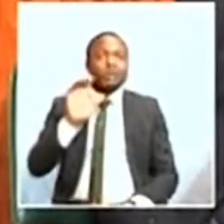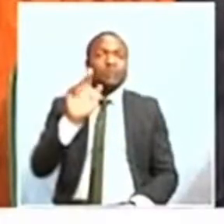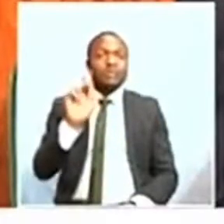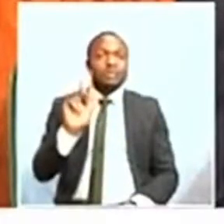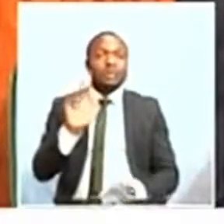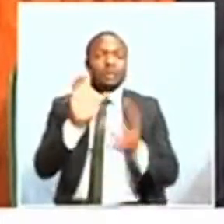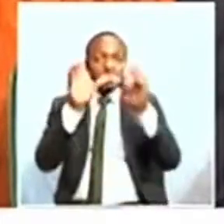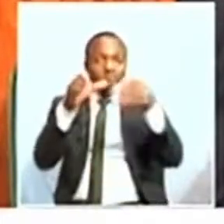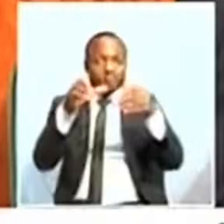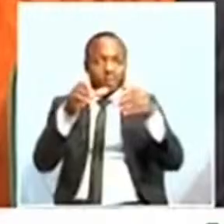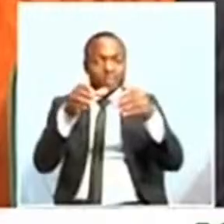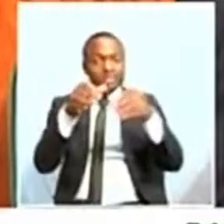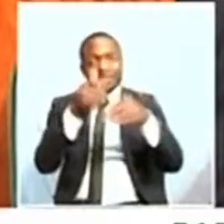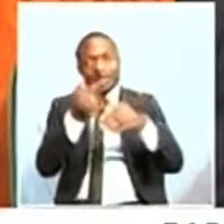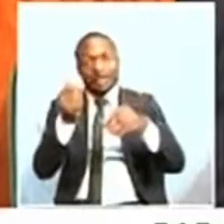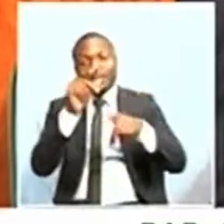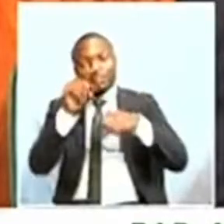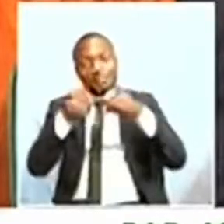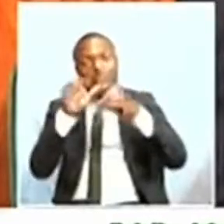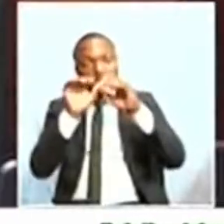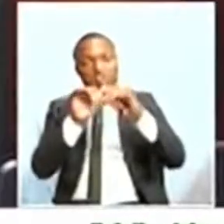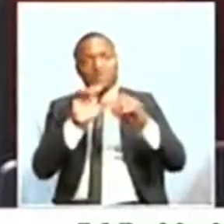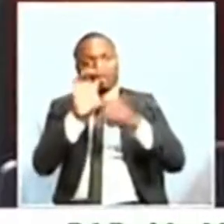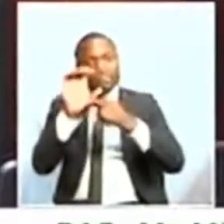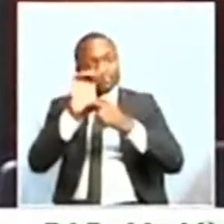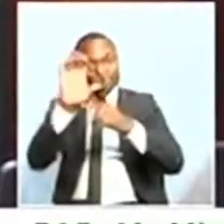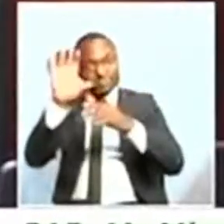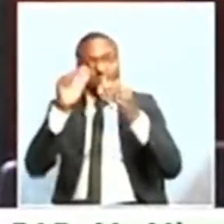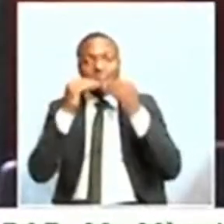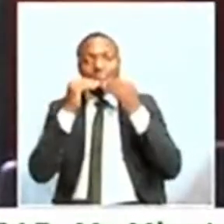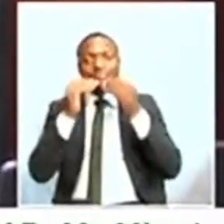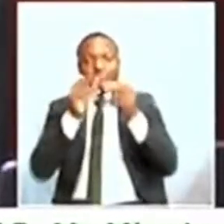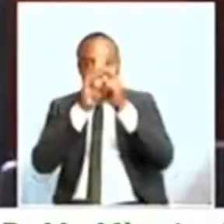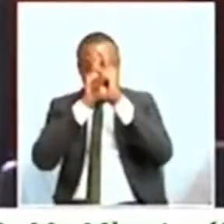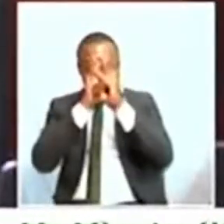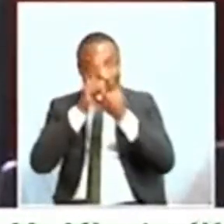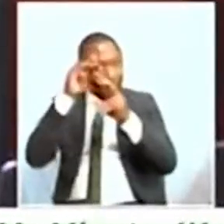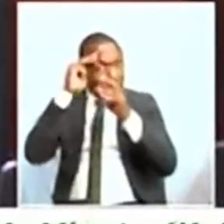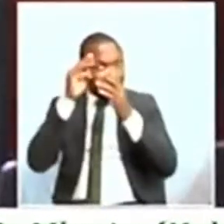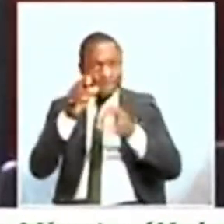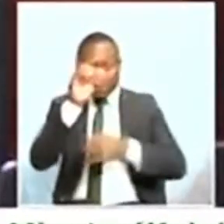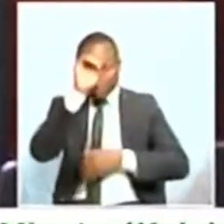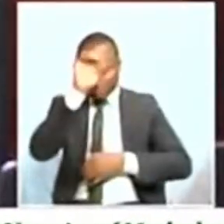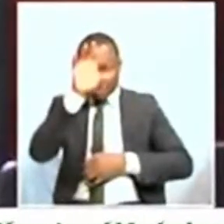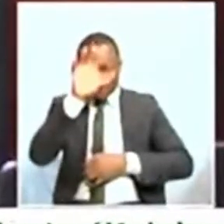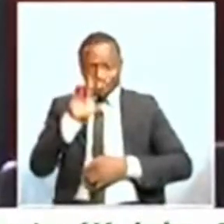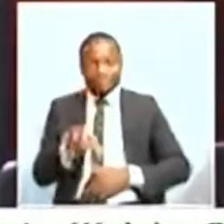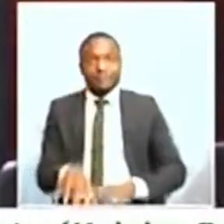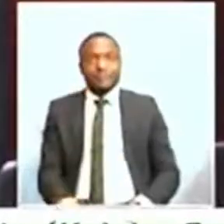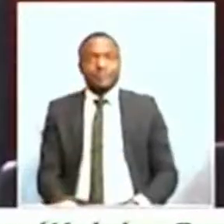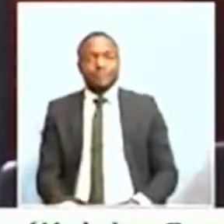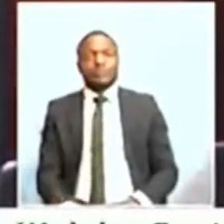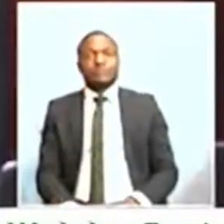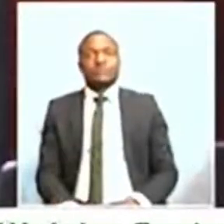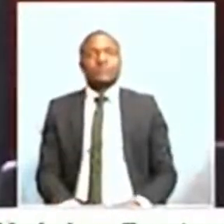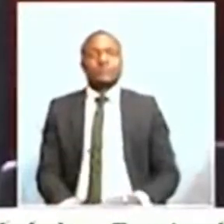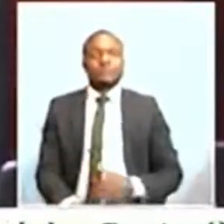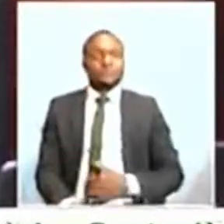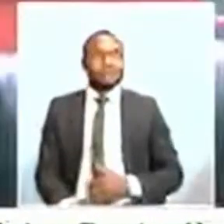on the Copper Belt. Thank you. The Honorable Minister of Mines and Minerals Development.